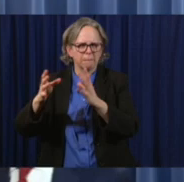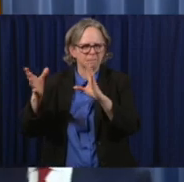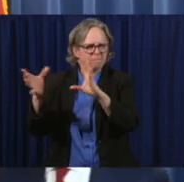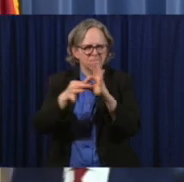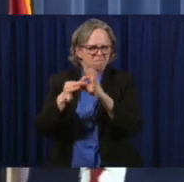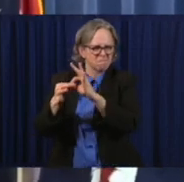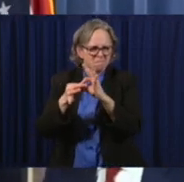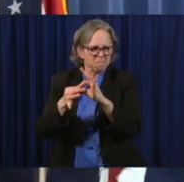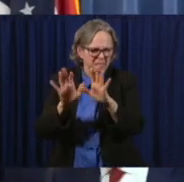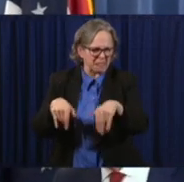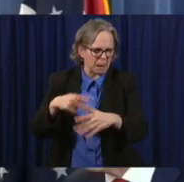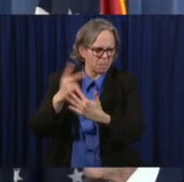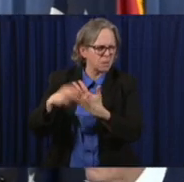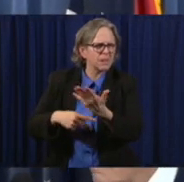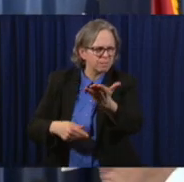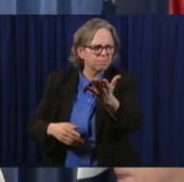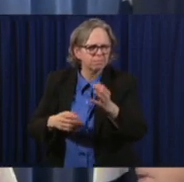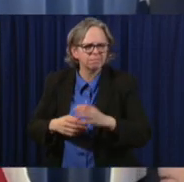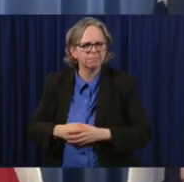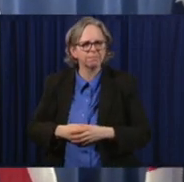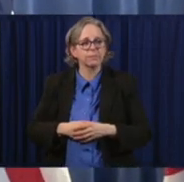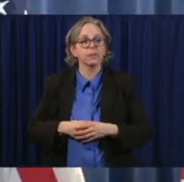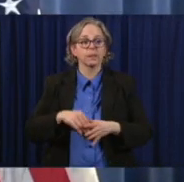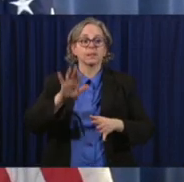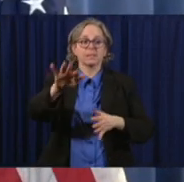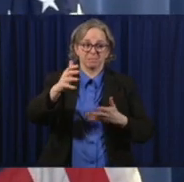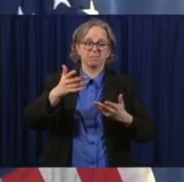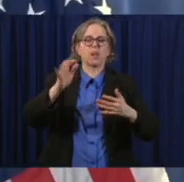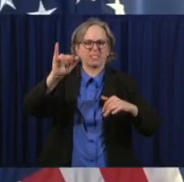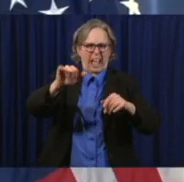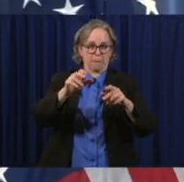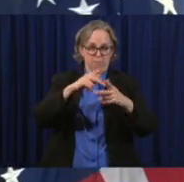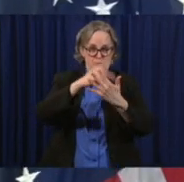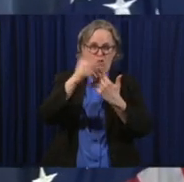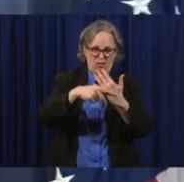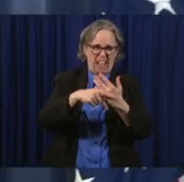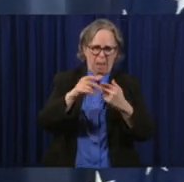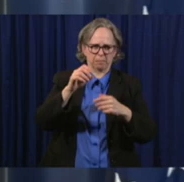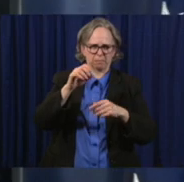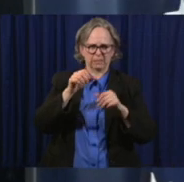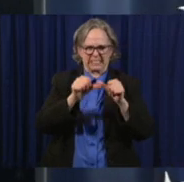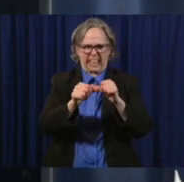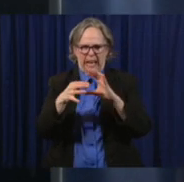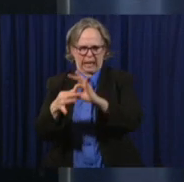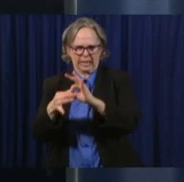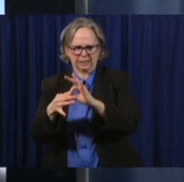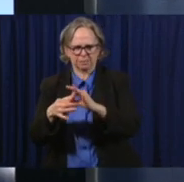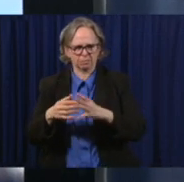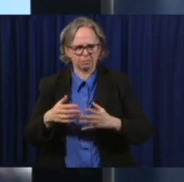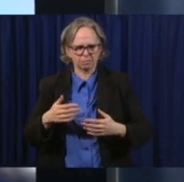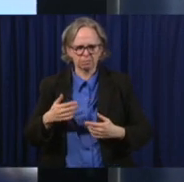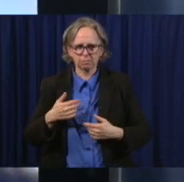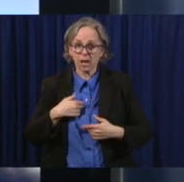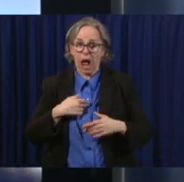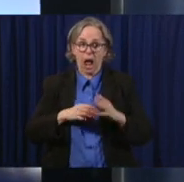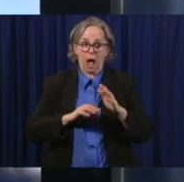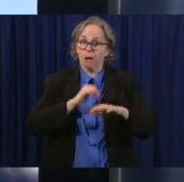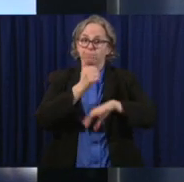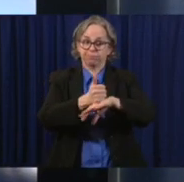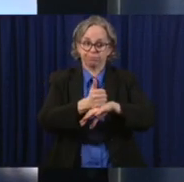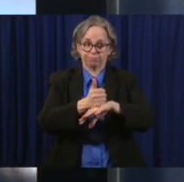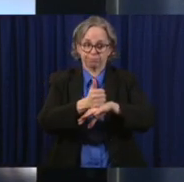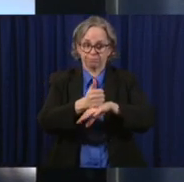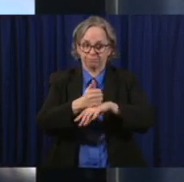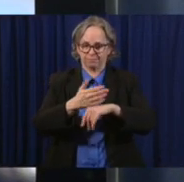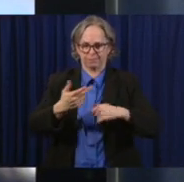Absolutely. So we have our Staying Connected program. We're really excited about this. Today will be the launch. So when you reach out to us,